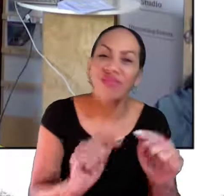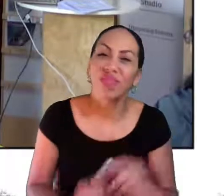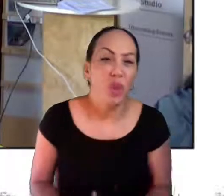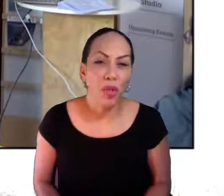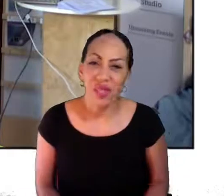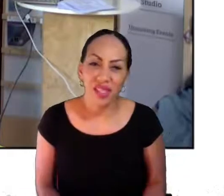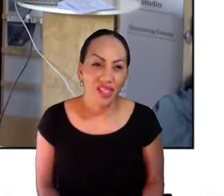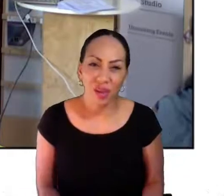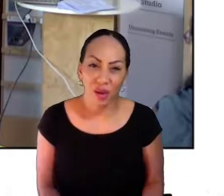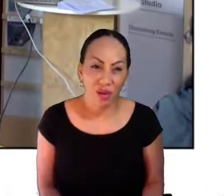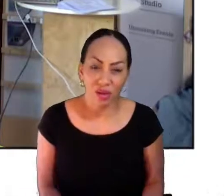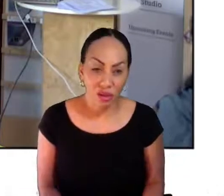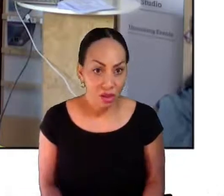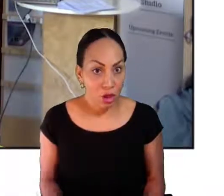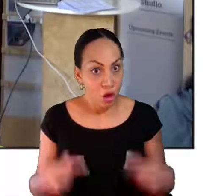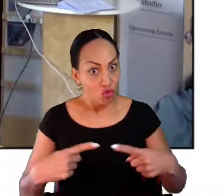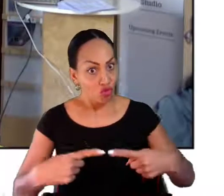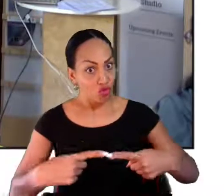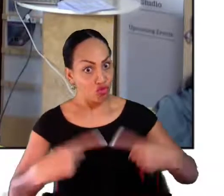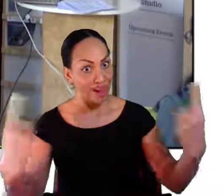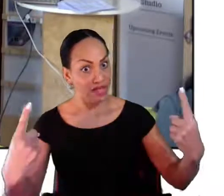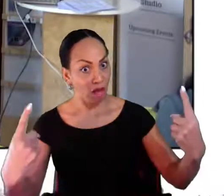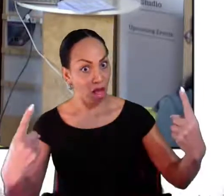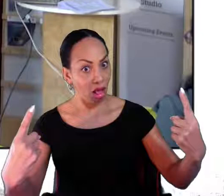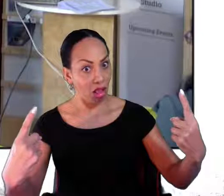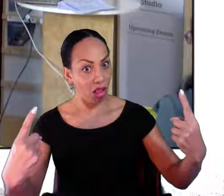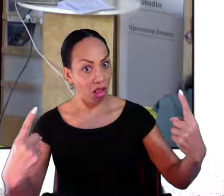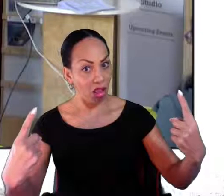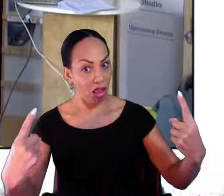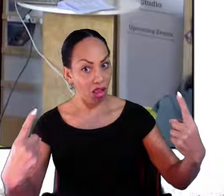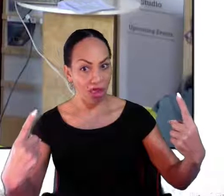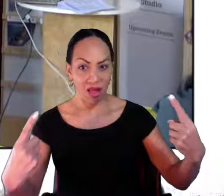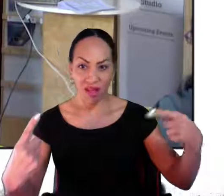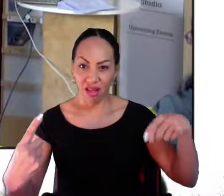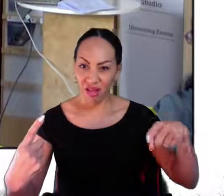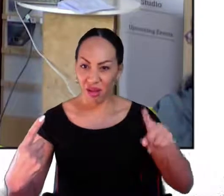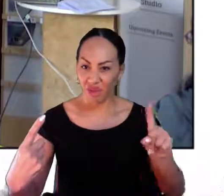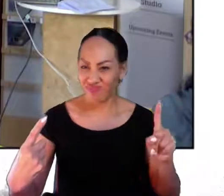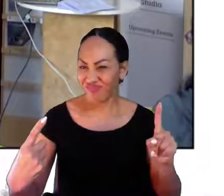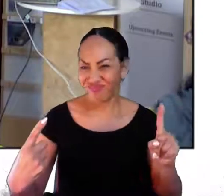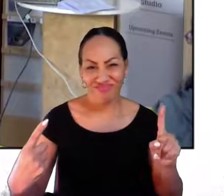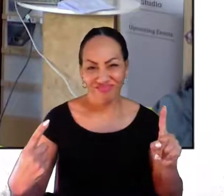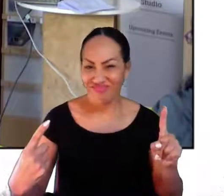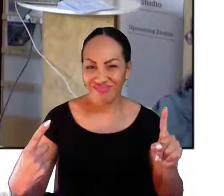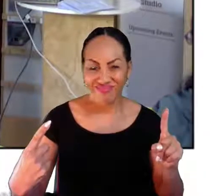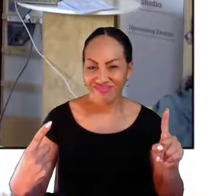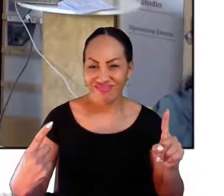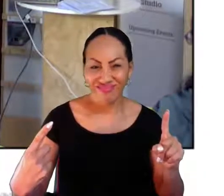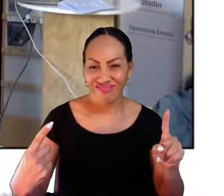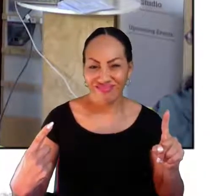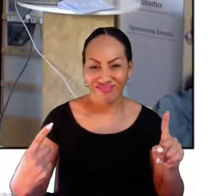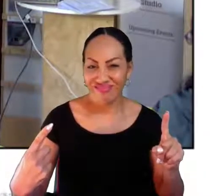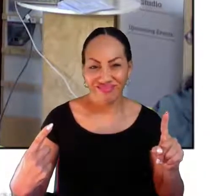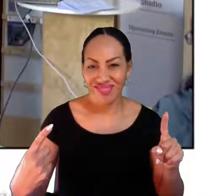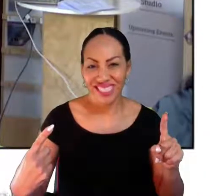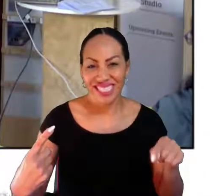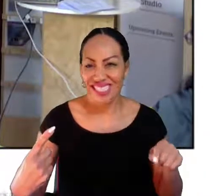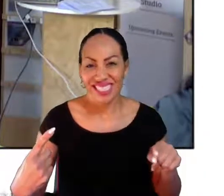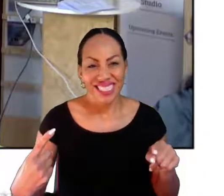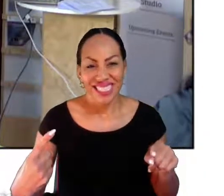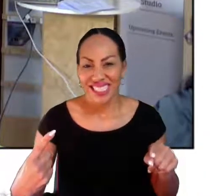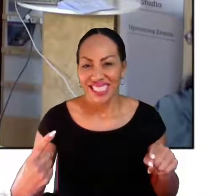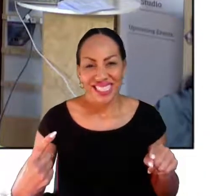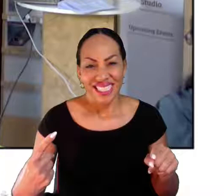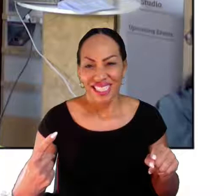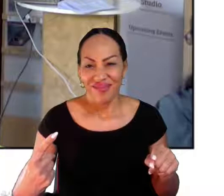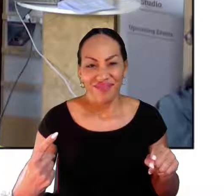creating these spaces and these roles and these funded opportunities to have a think about what inclusion means. And I don't say that in a reductive way. I think there's a real power in the way that some of